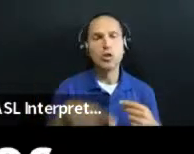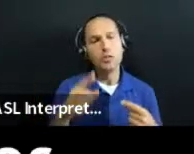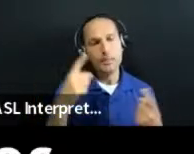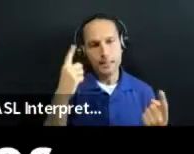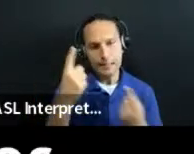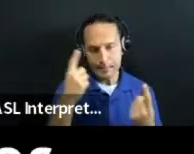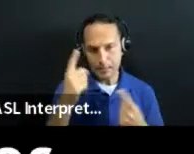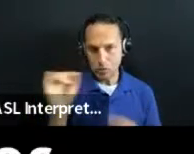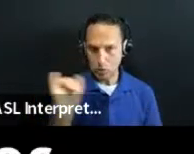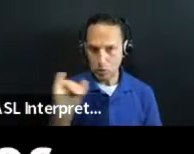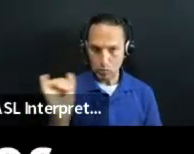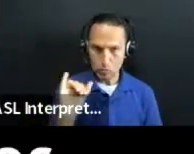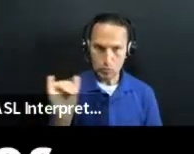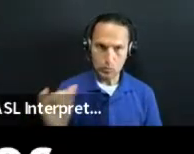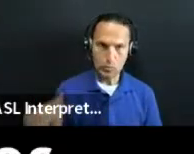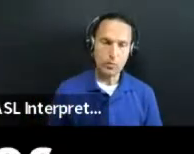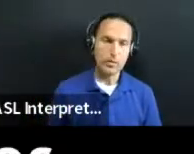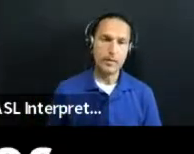considering